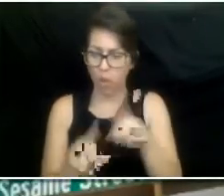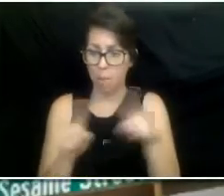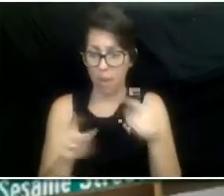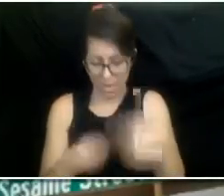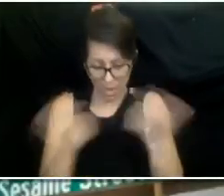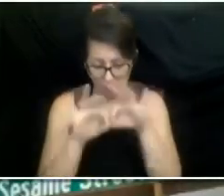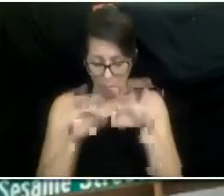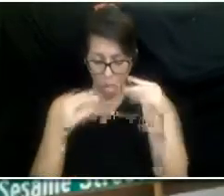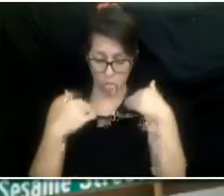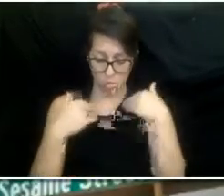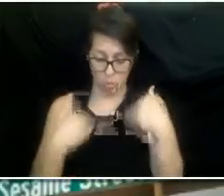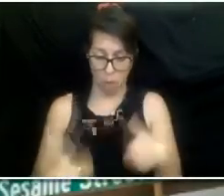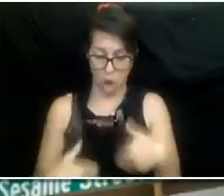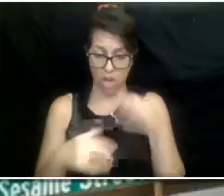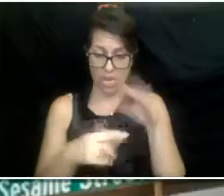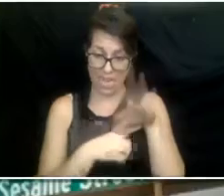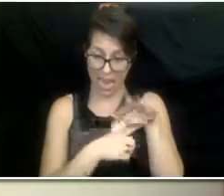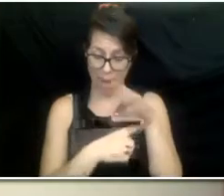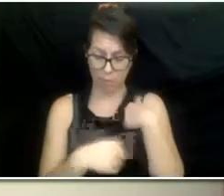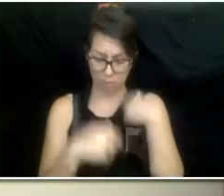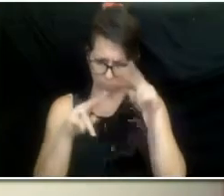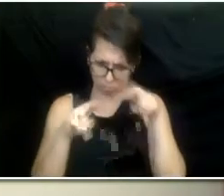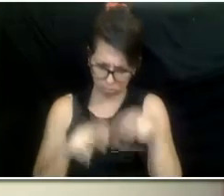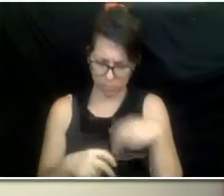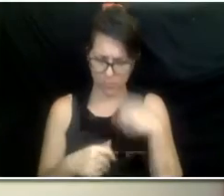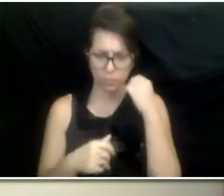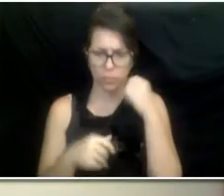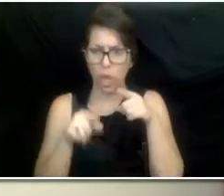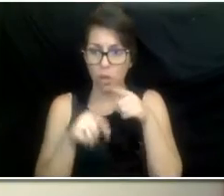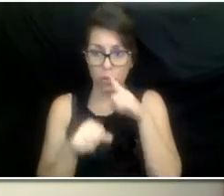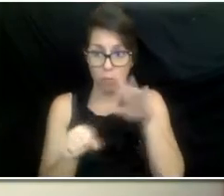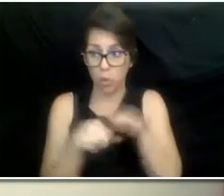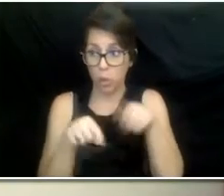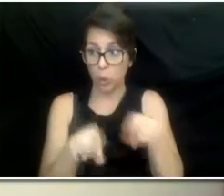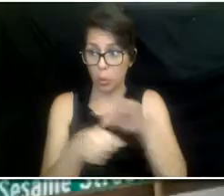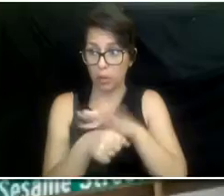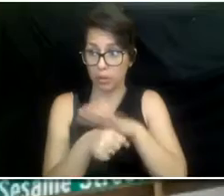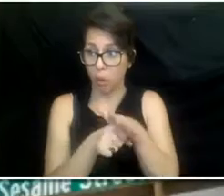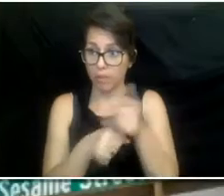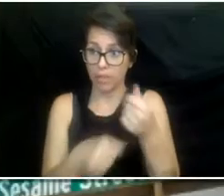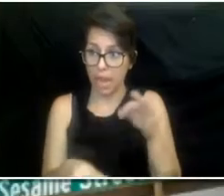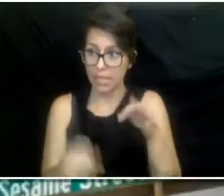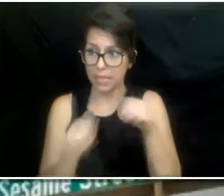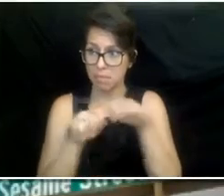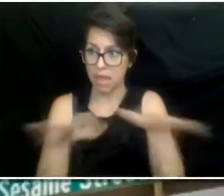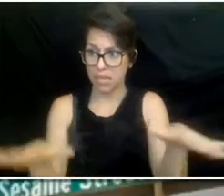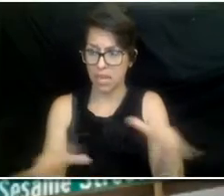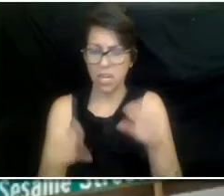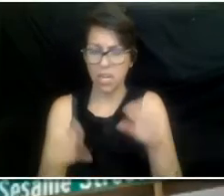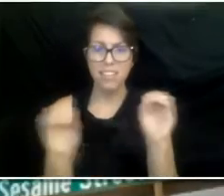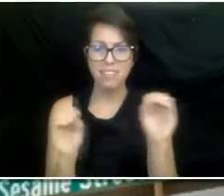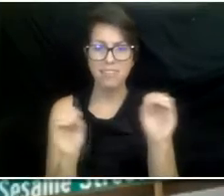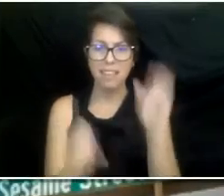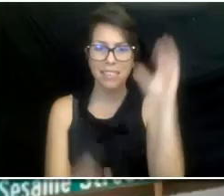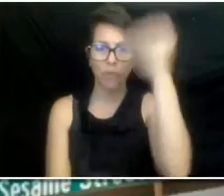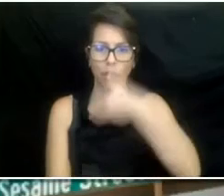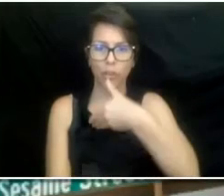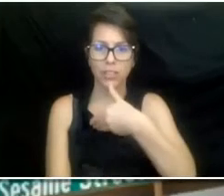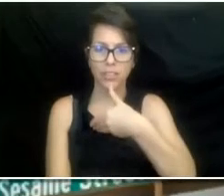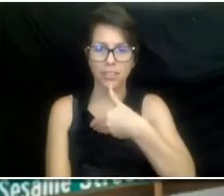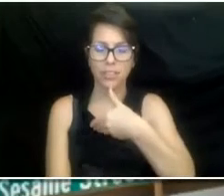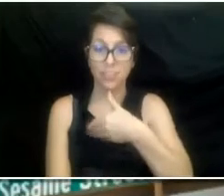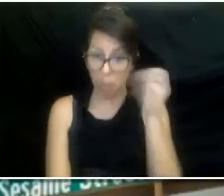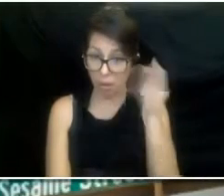definition that that's all we're saying how is that by definition because complaints are down okay